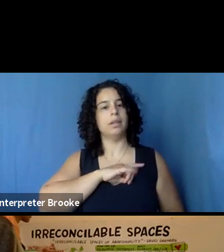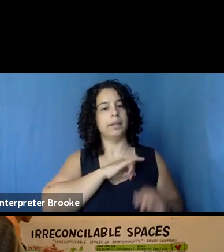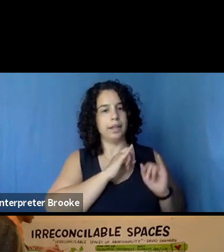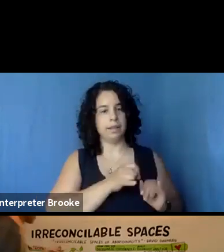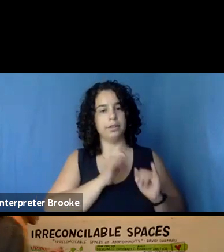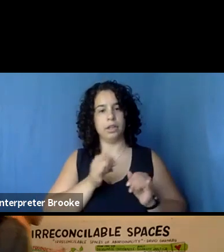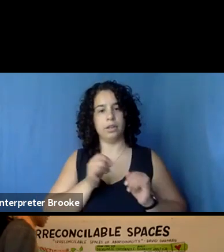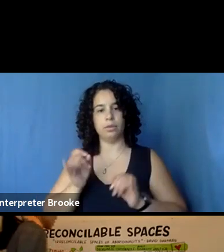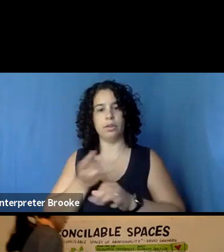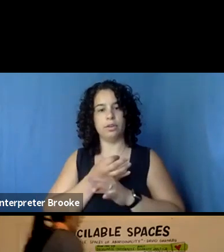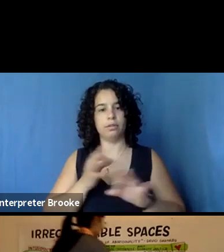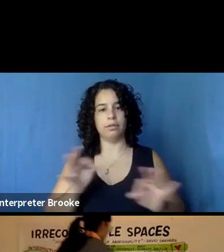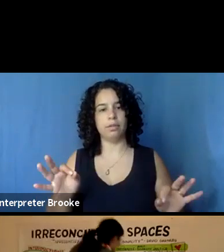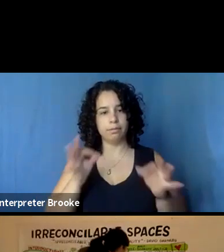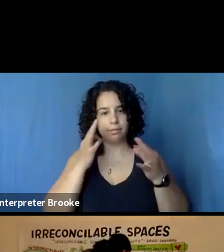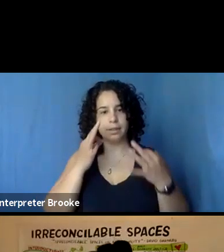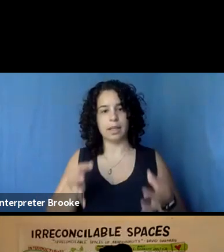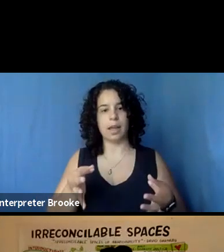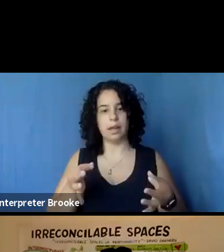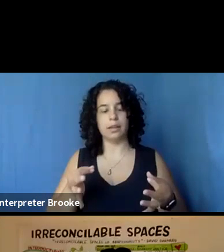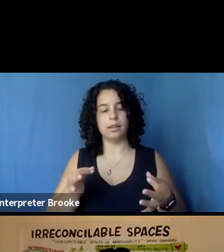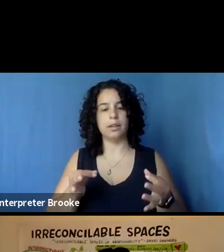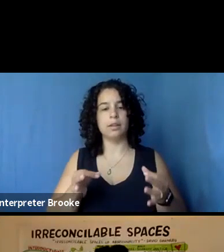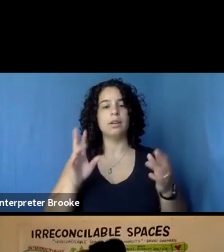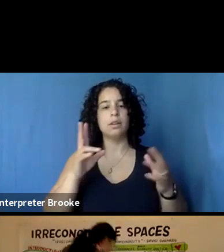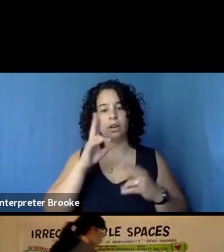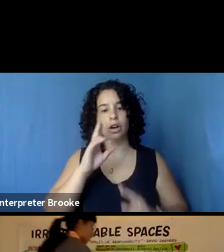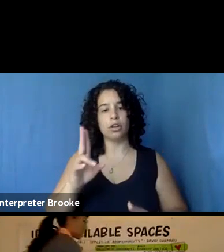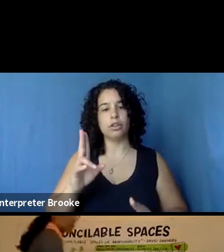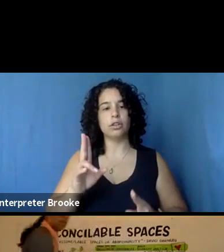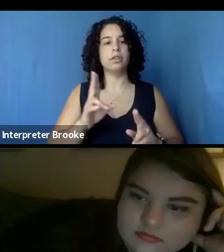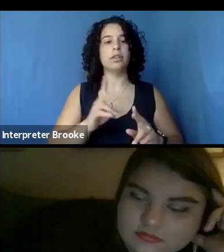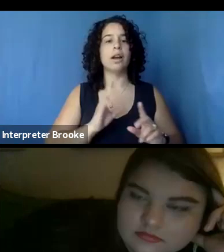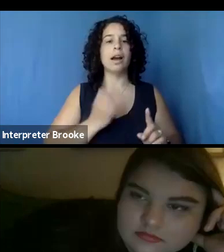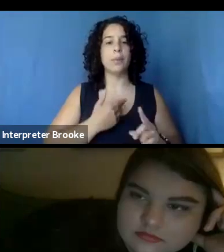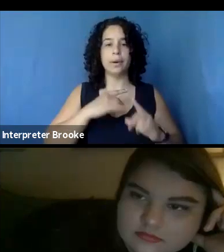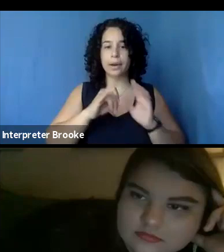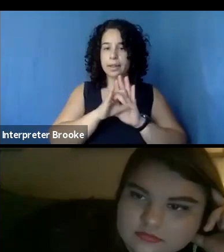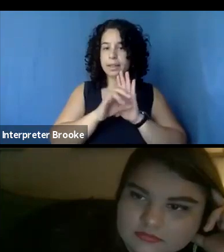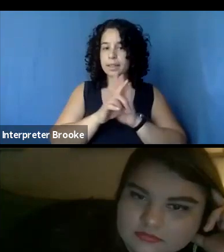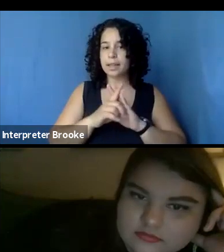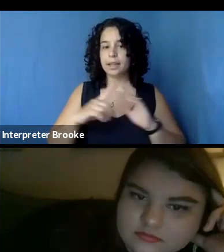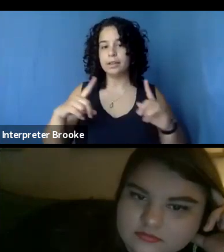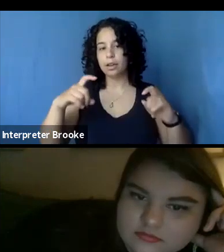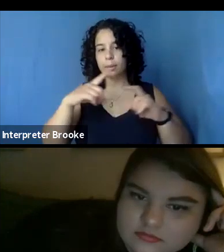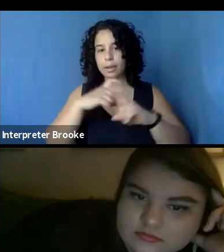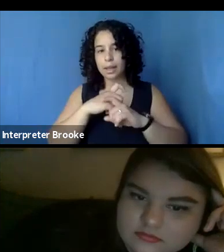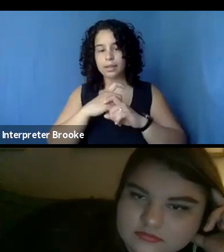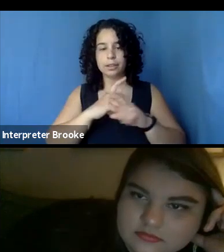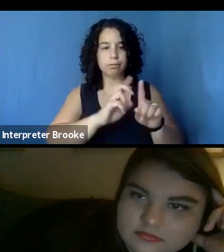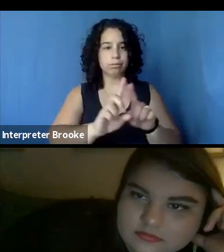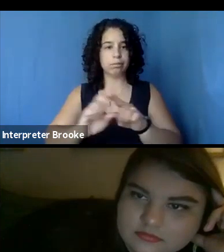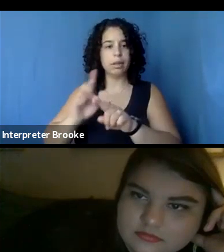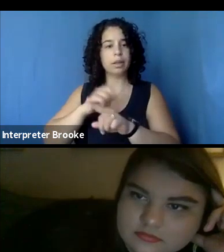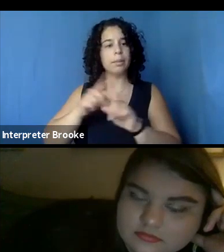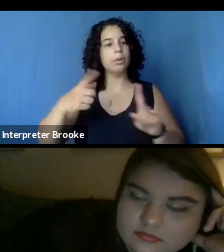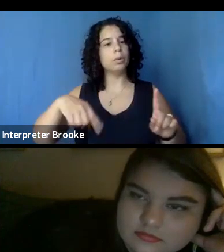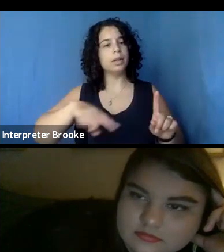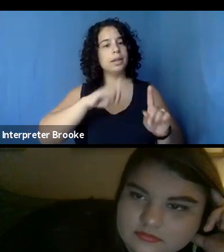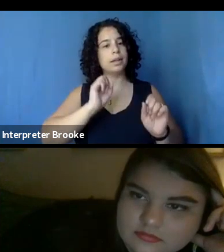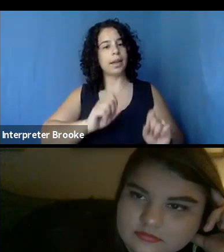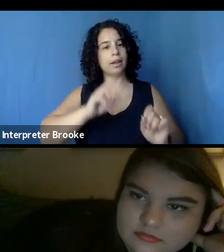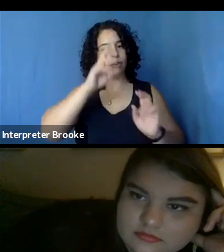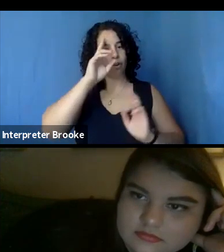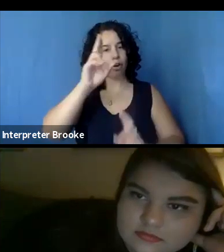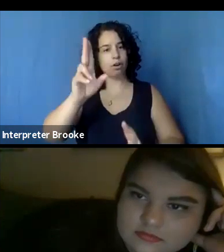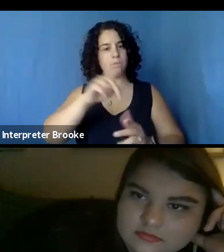the distinctions between and complexities of our identities, which allow us to honor those things and